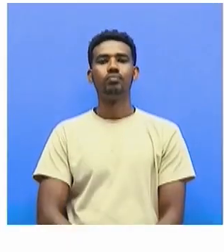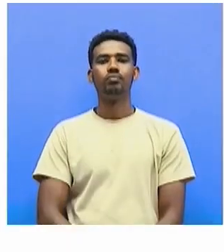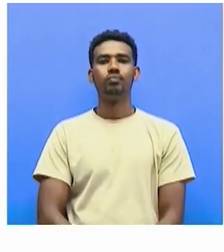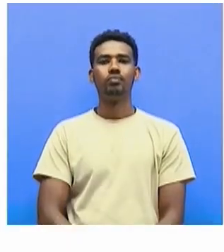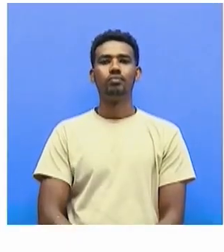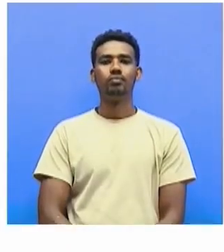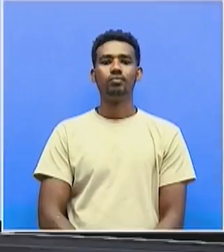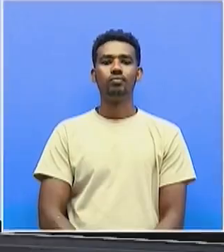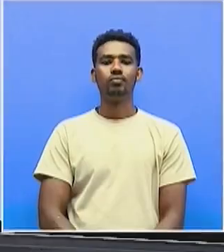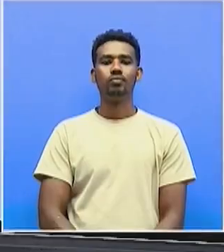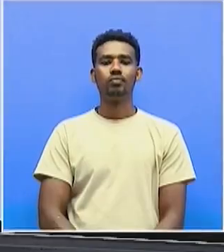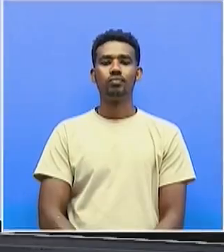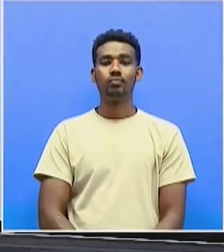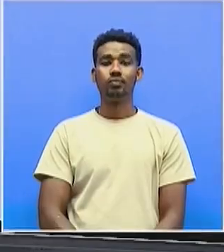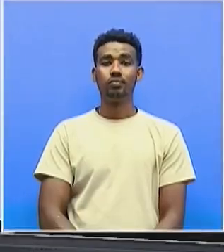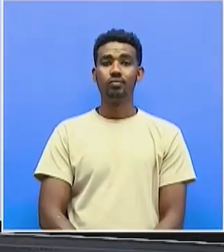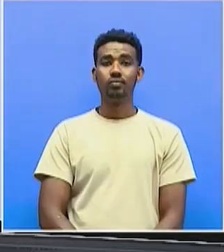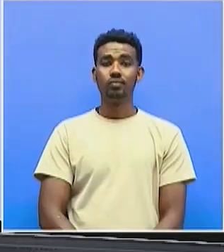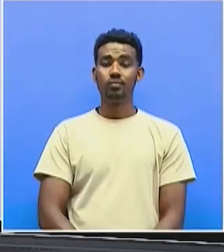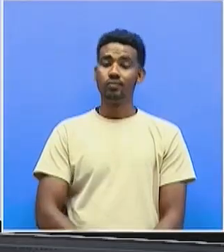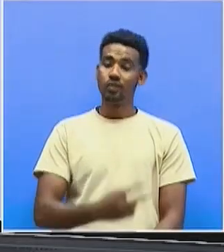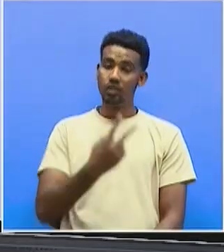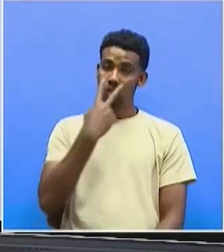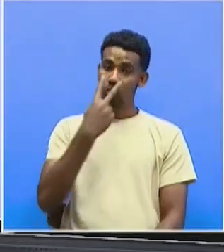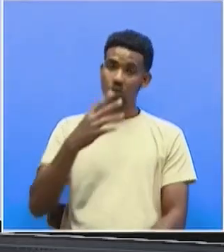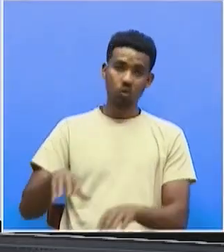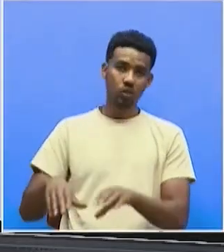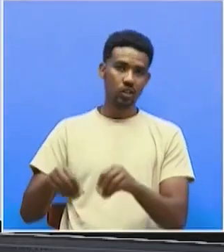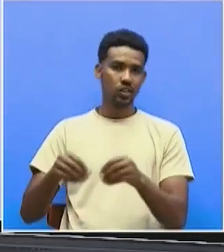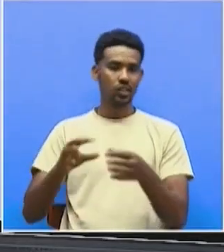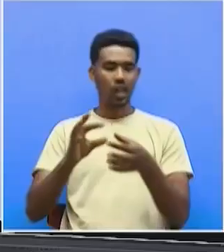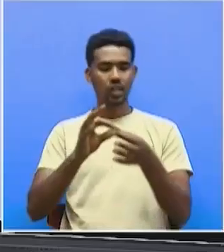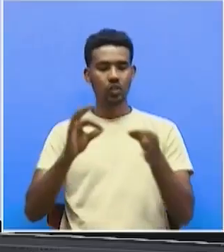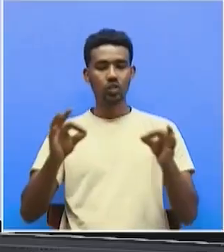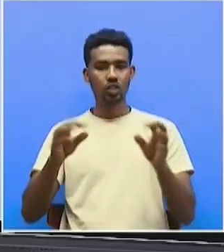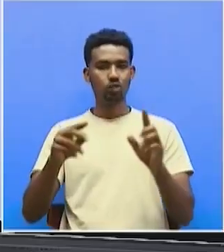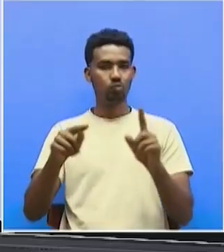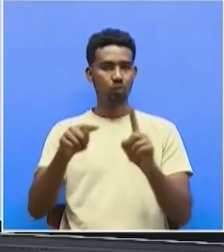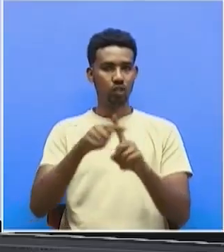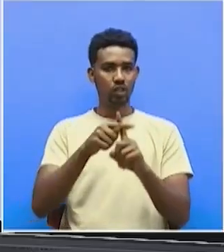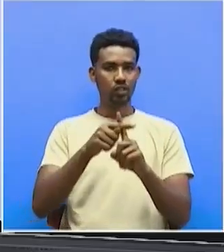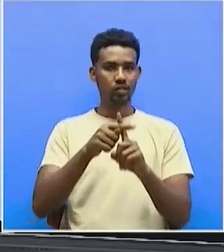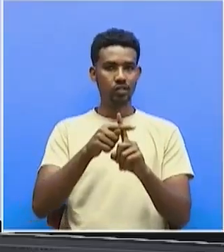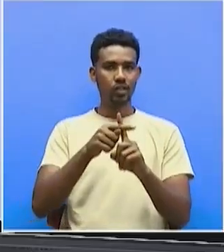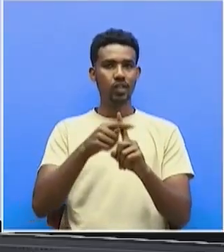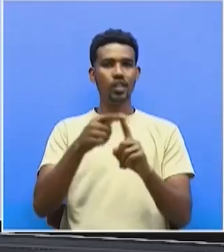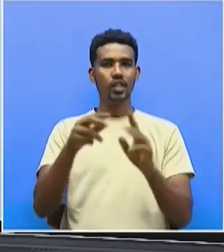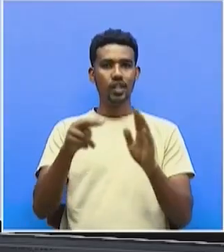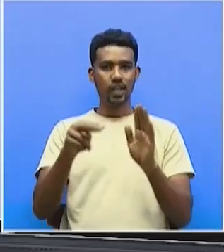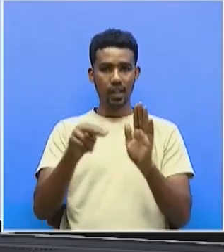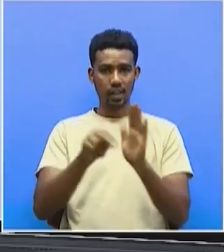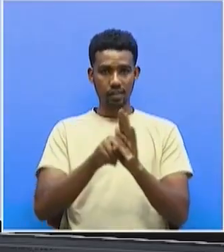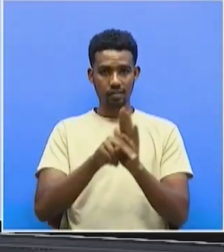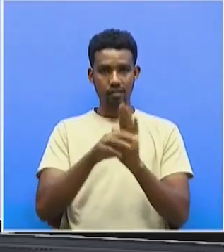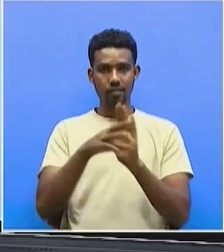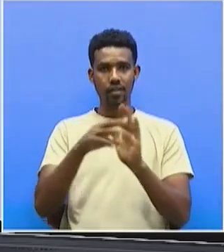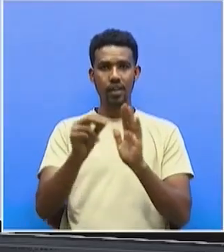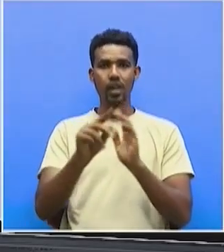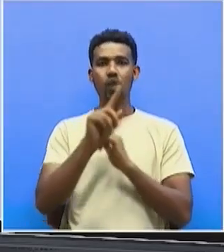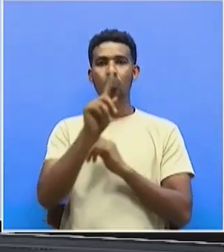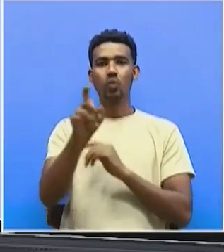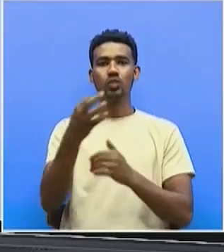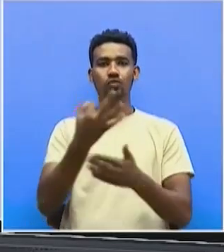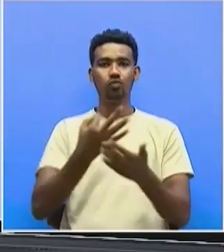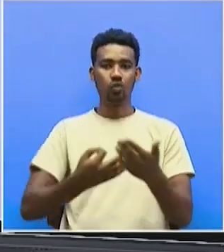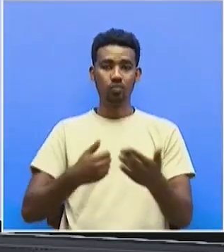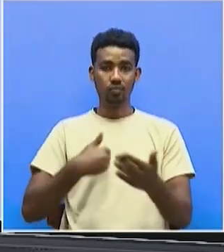Full stop. Look, students, these are the sentences. Positive, negative, and also affirmative forms are here. And